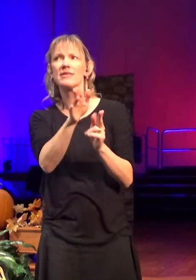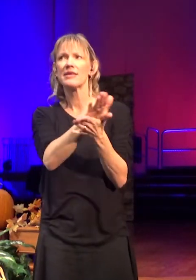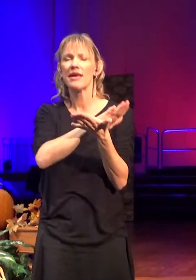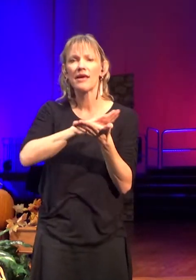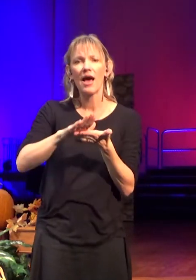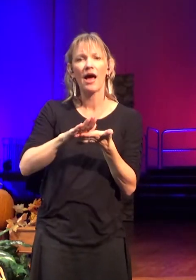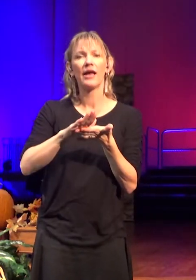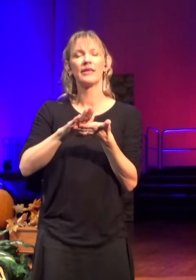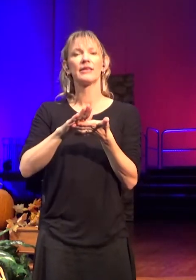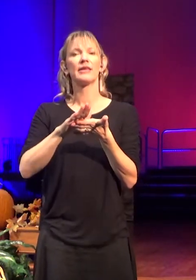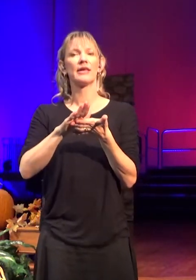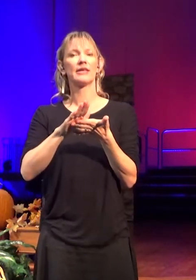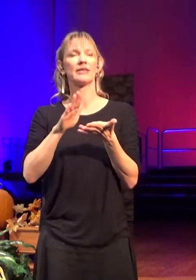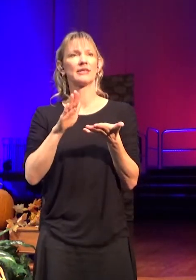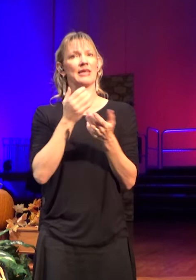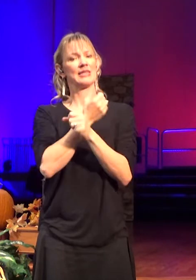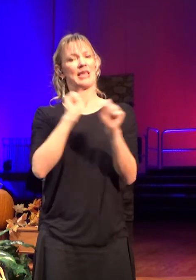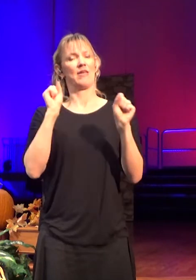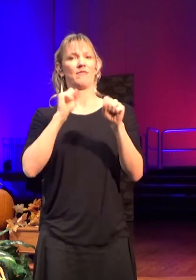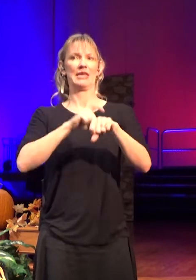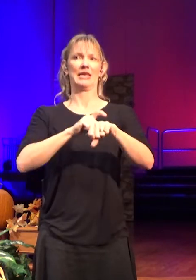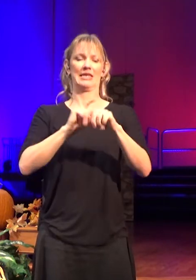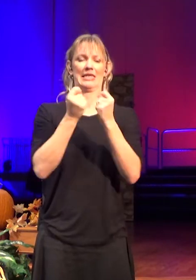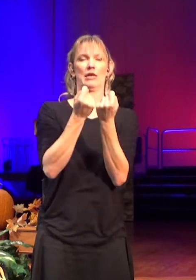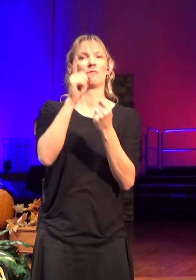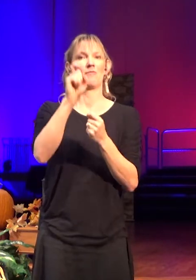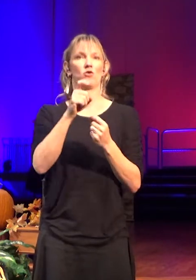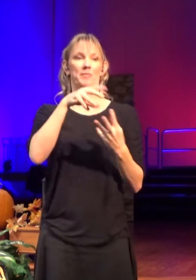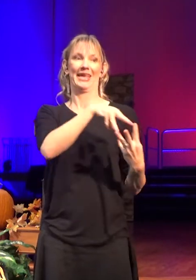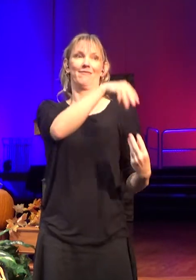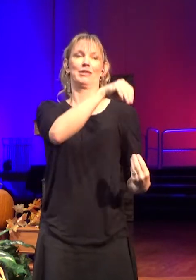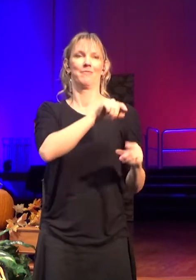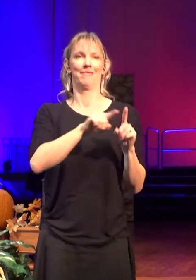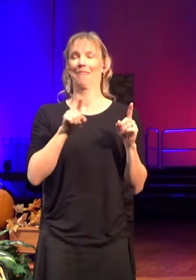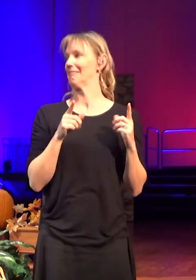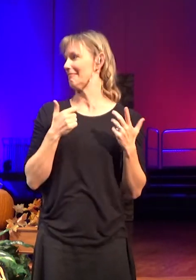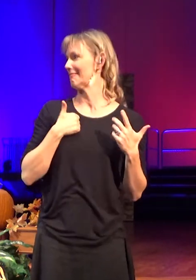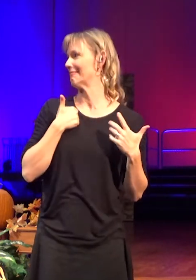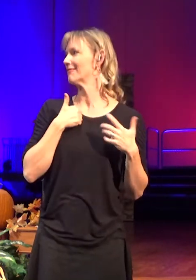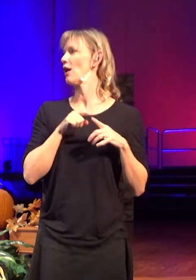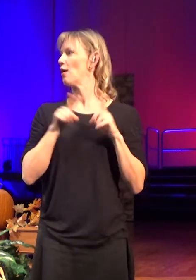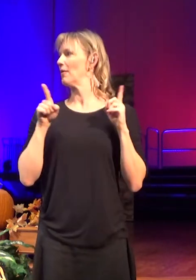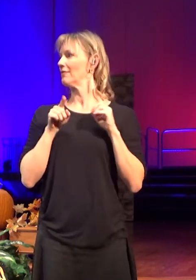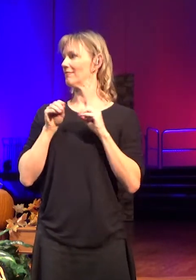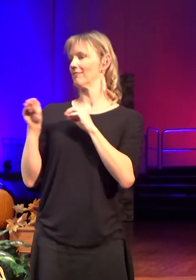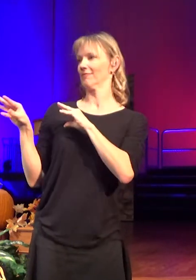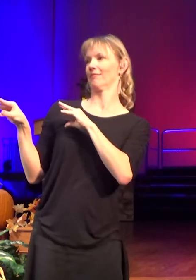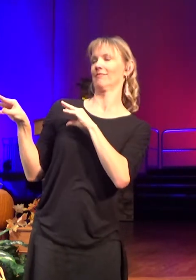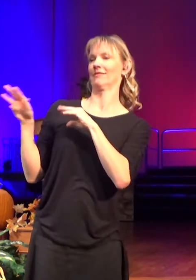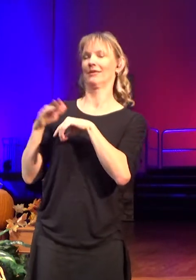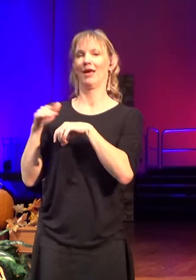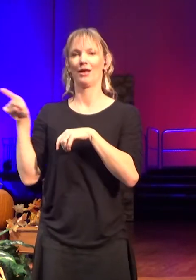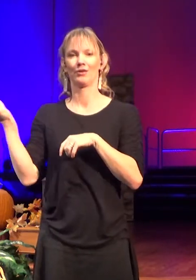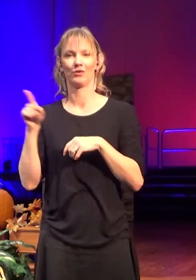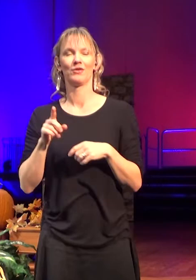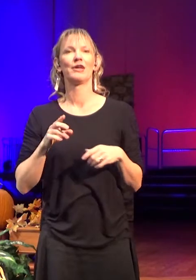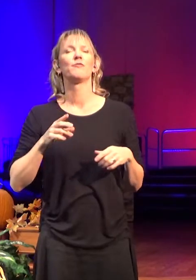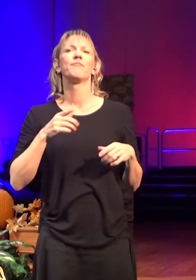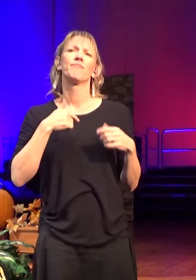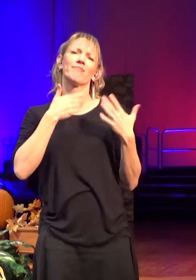such honesty, such kindness. A safety team, sometimes you're supposed to be invisible, so I'm sorry I'm putting the